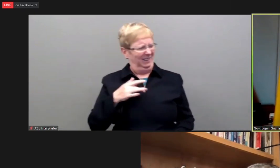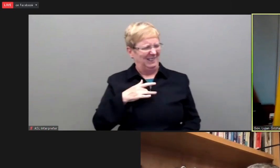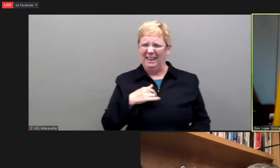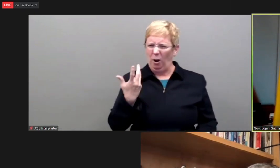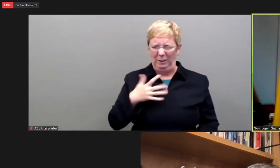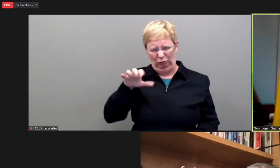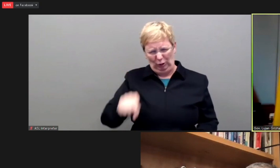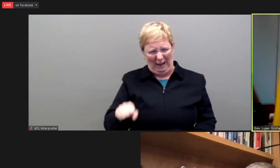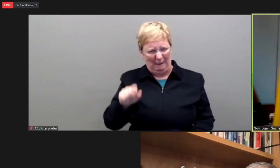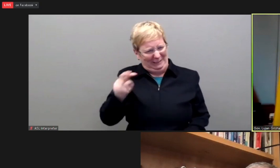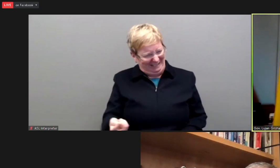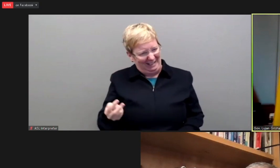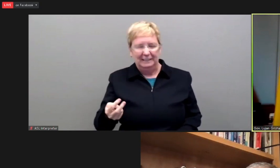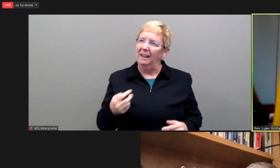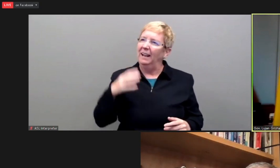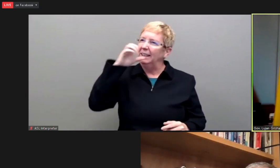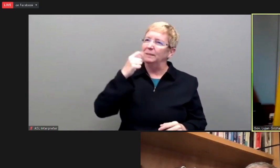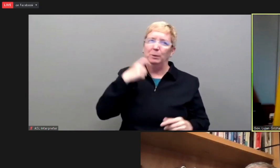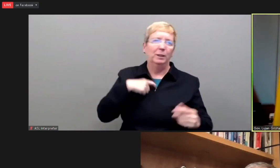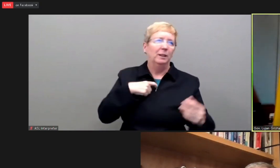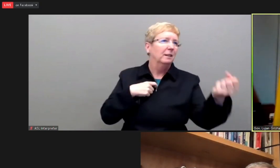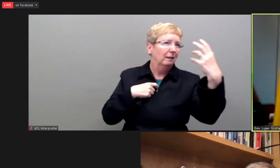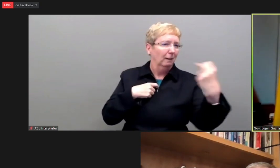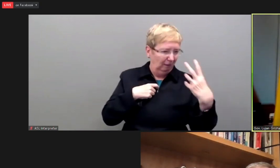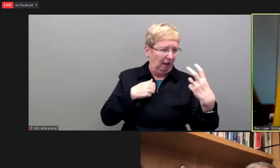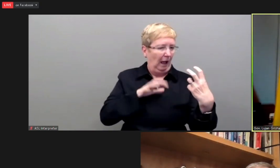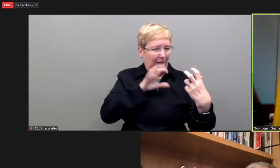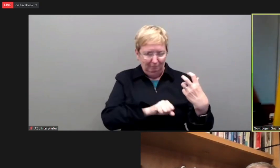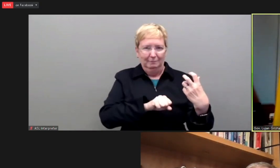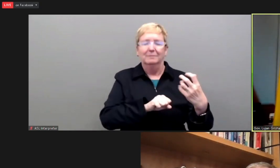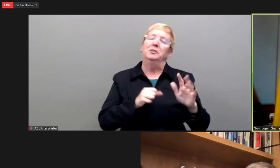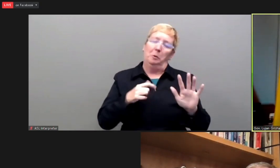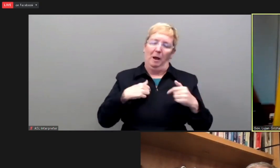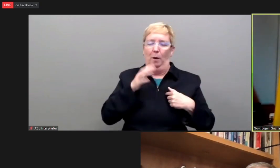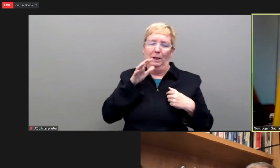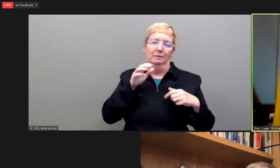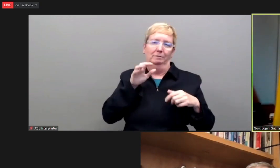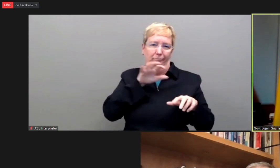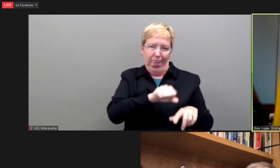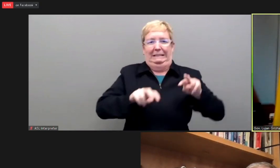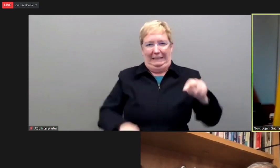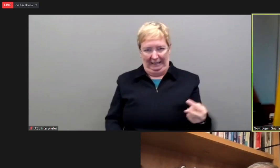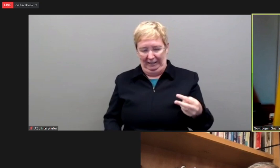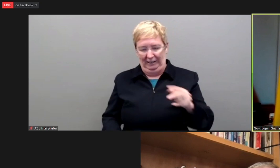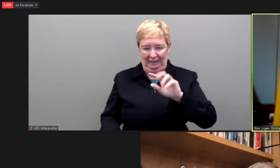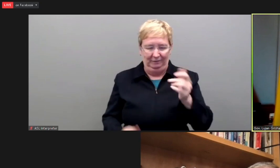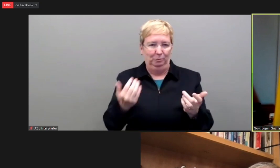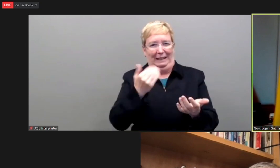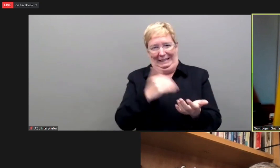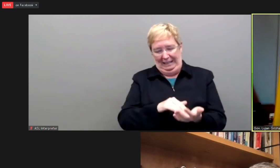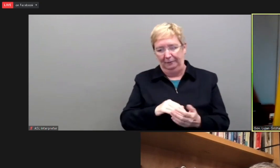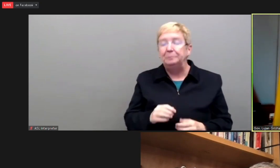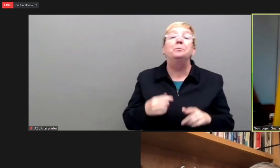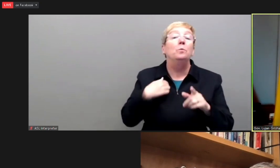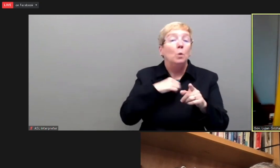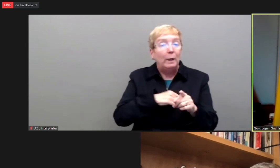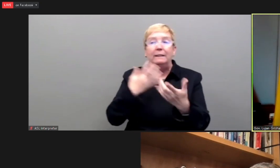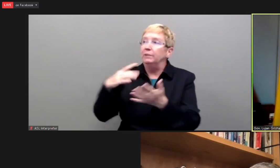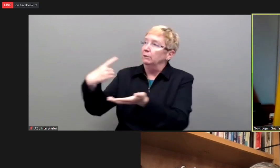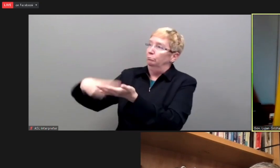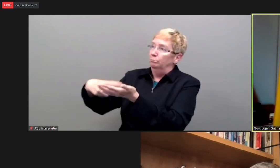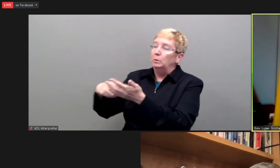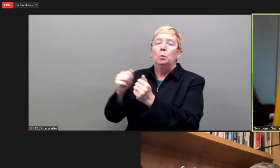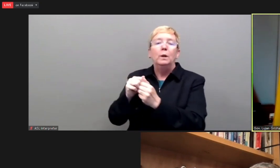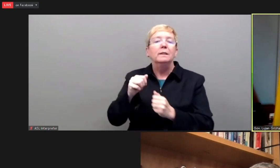on my brain first, I suppose. We've certainly weighed in with the Department of Homeland Security. I've had